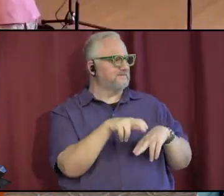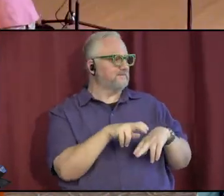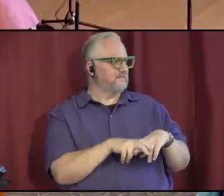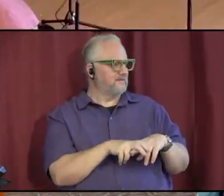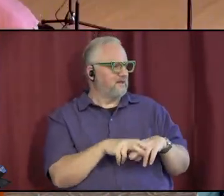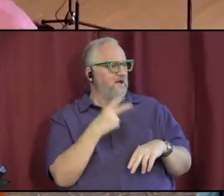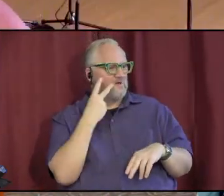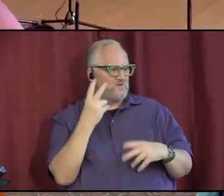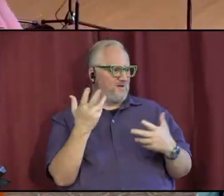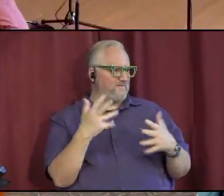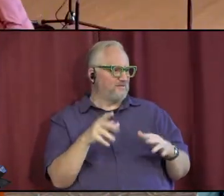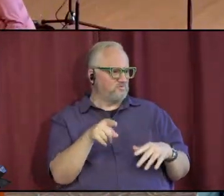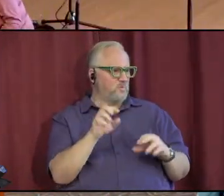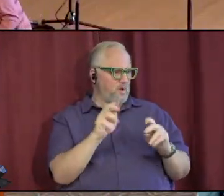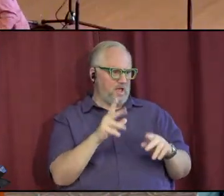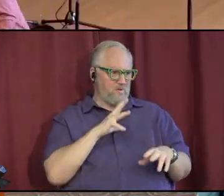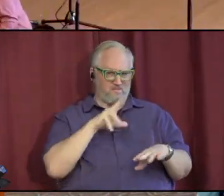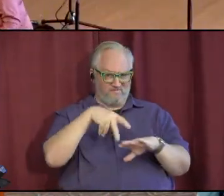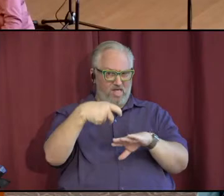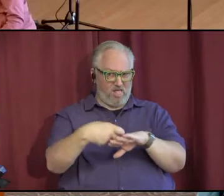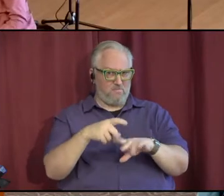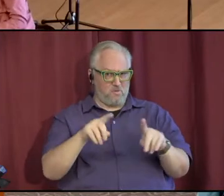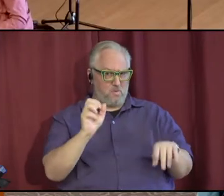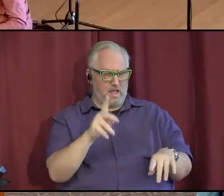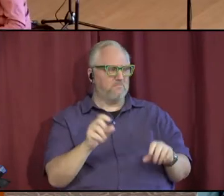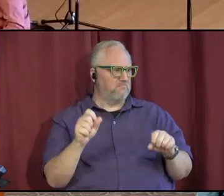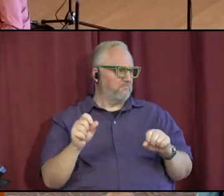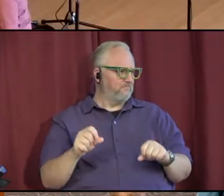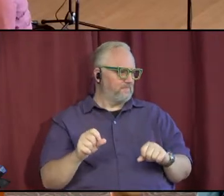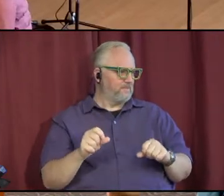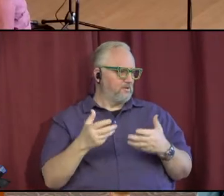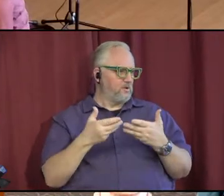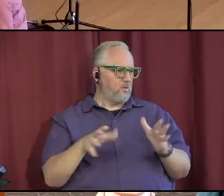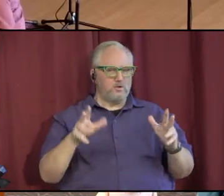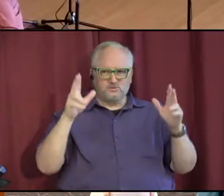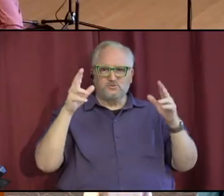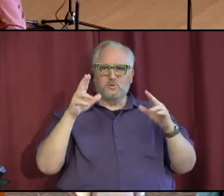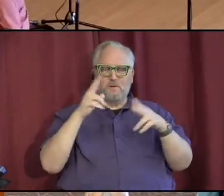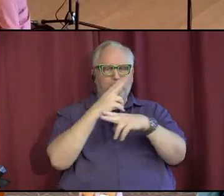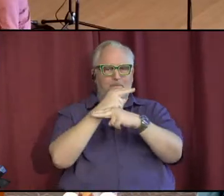I saw, but you're okay, right? Okay, you lost your money.